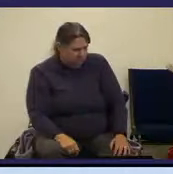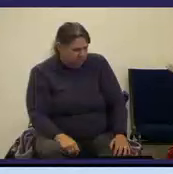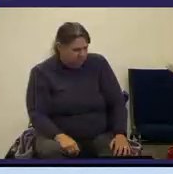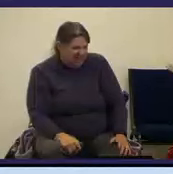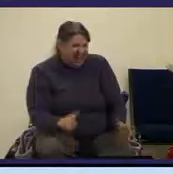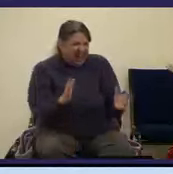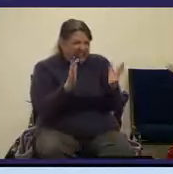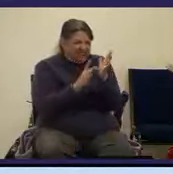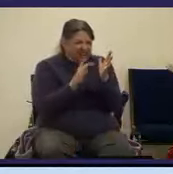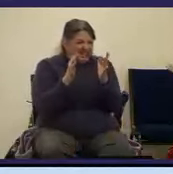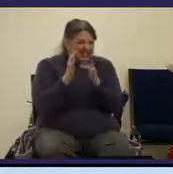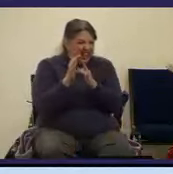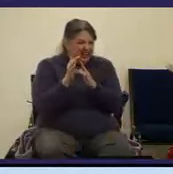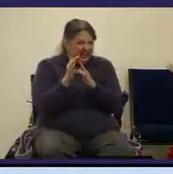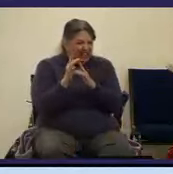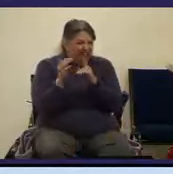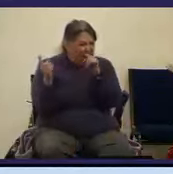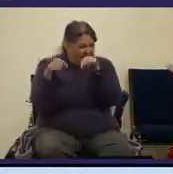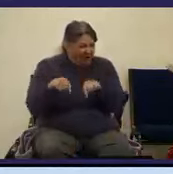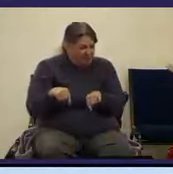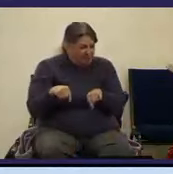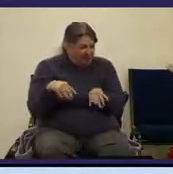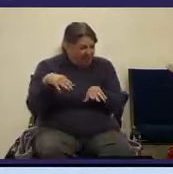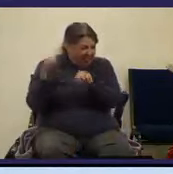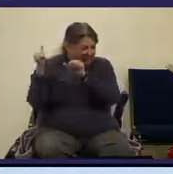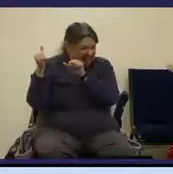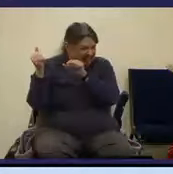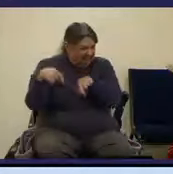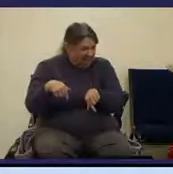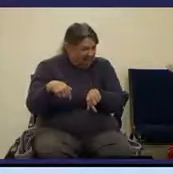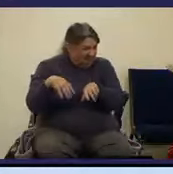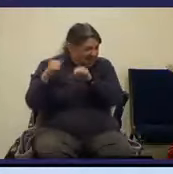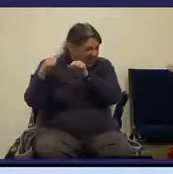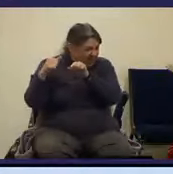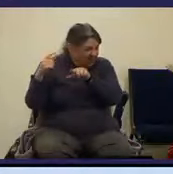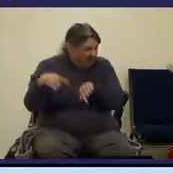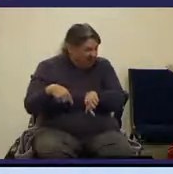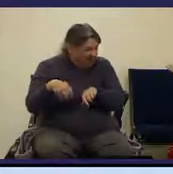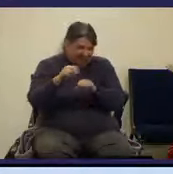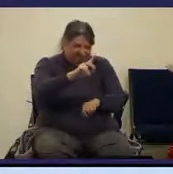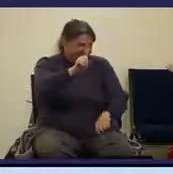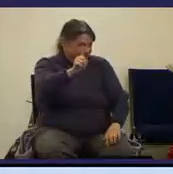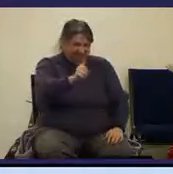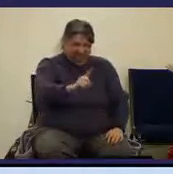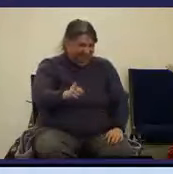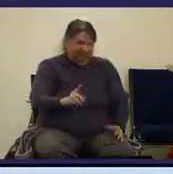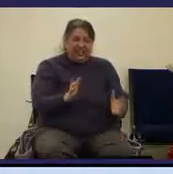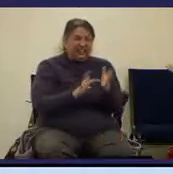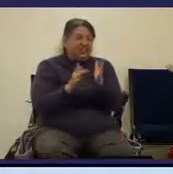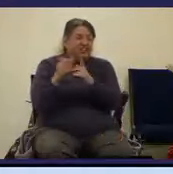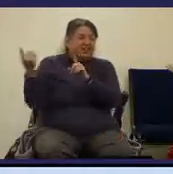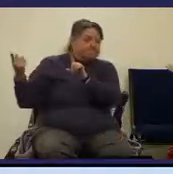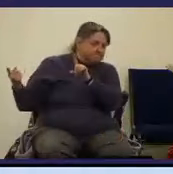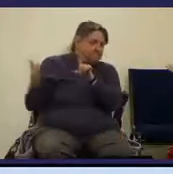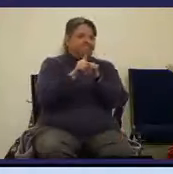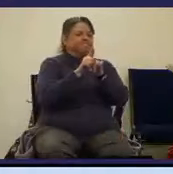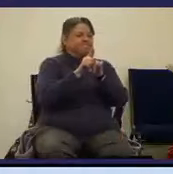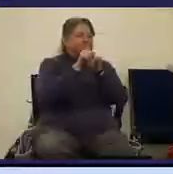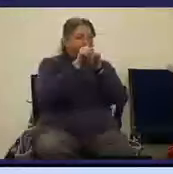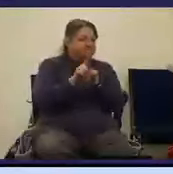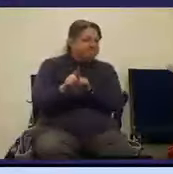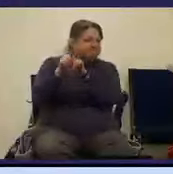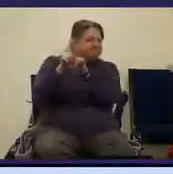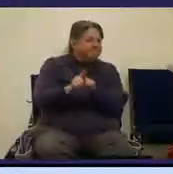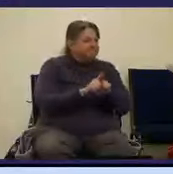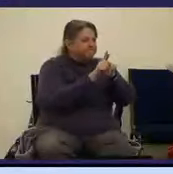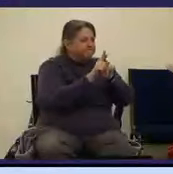on how we feel. He's with us all the time. And so I had to remind her, Shally, Jesus is there